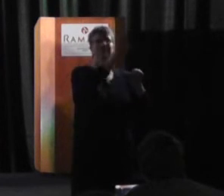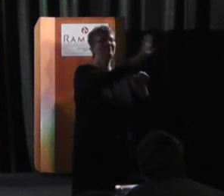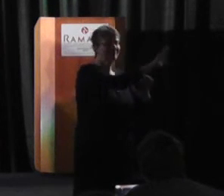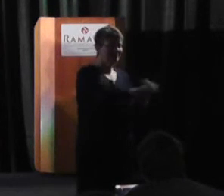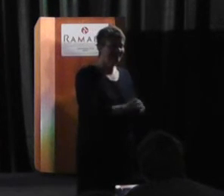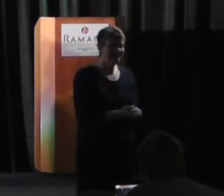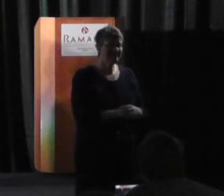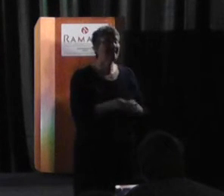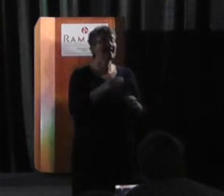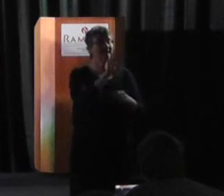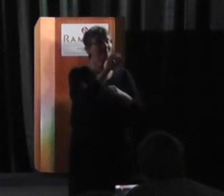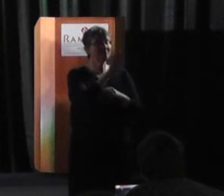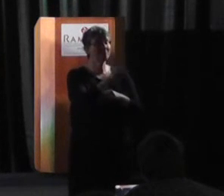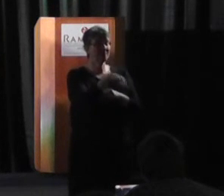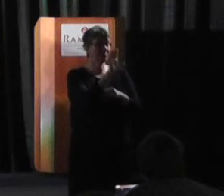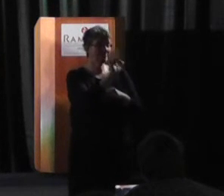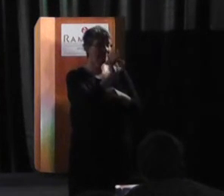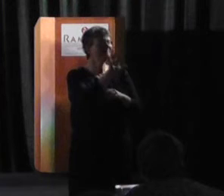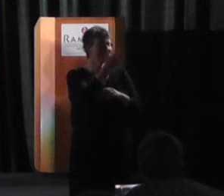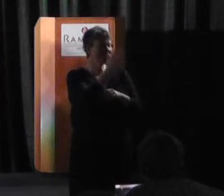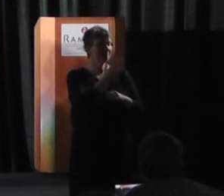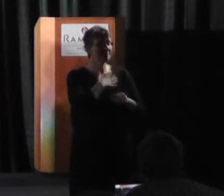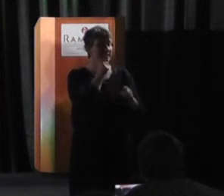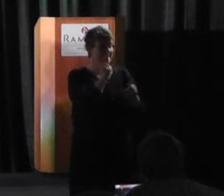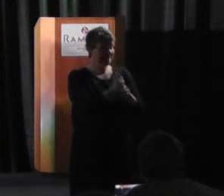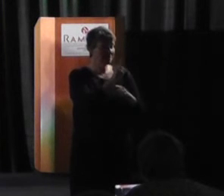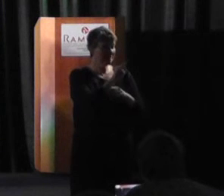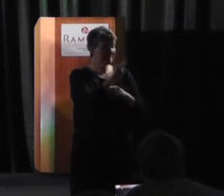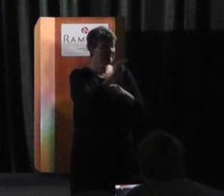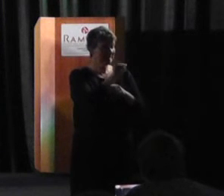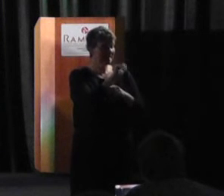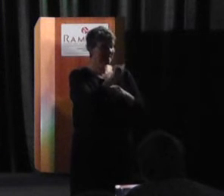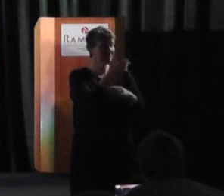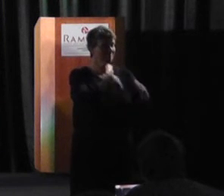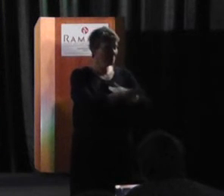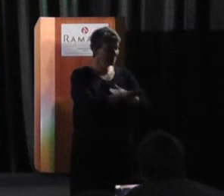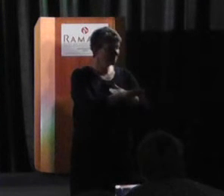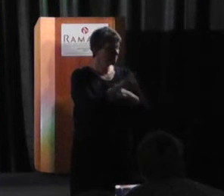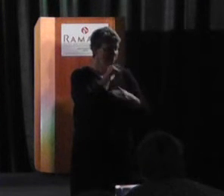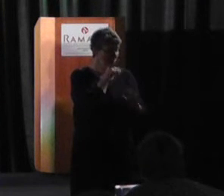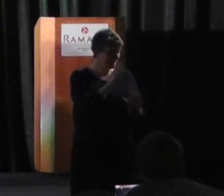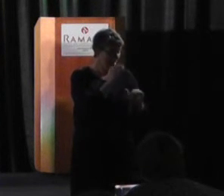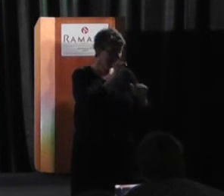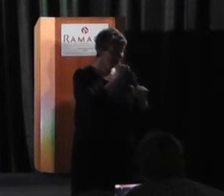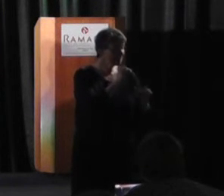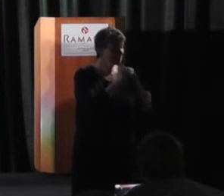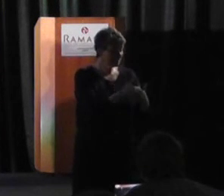my sister Tanya was born. It was not expected that she would be born with Down syndrome, but it was celebrated.